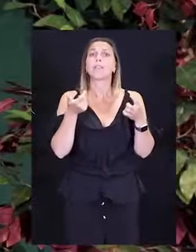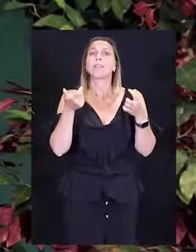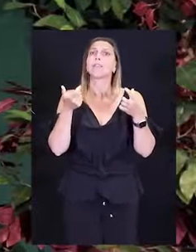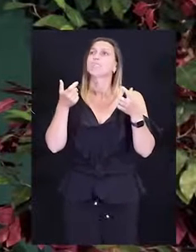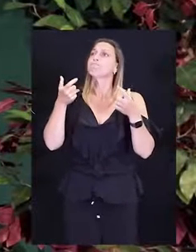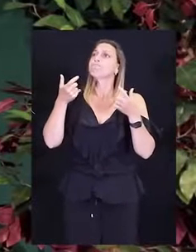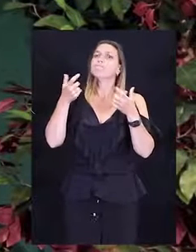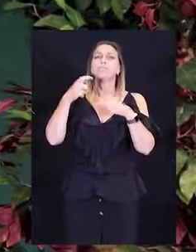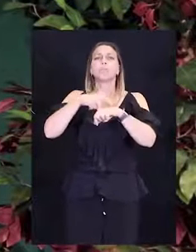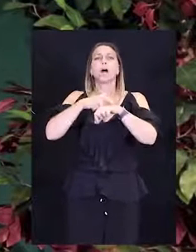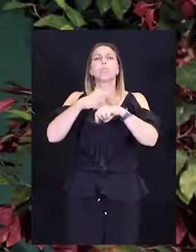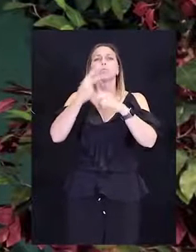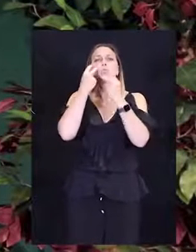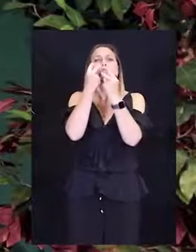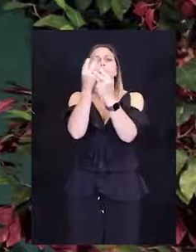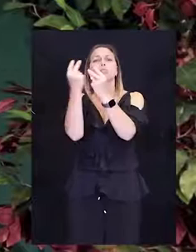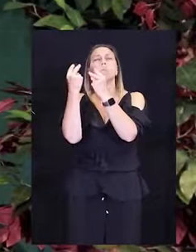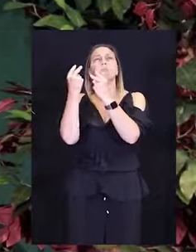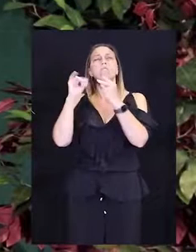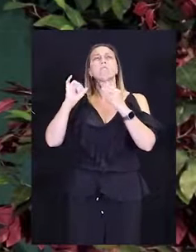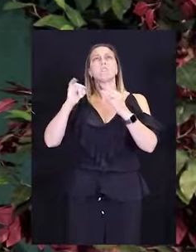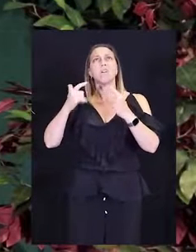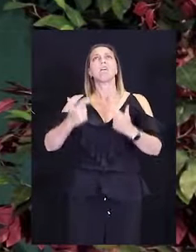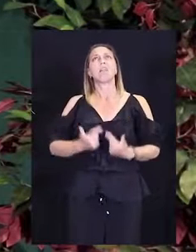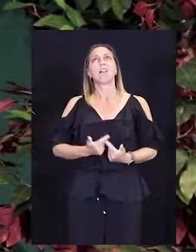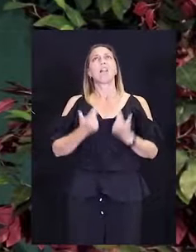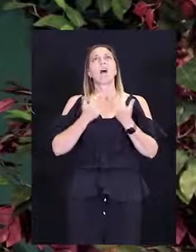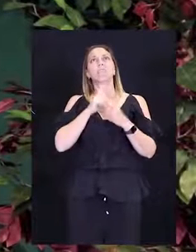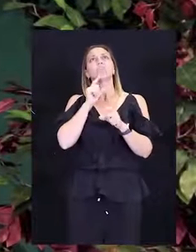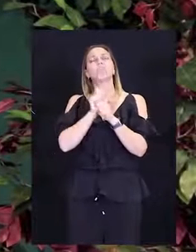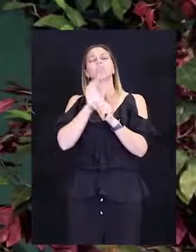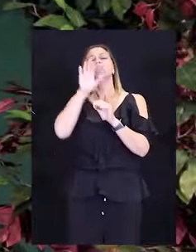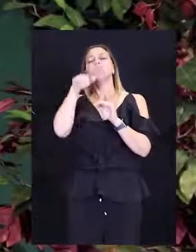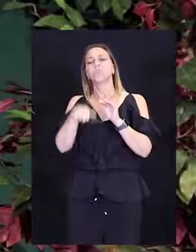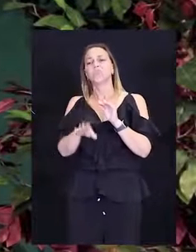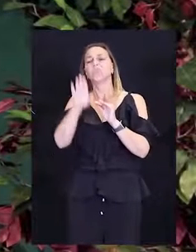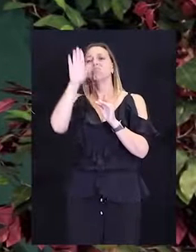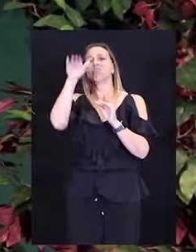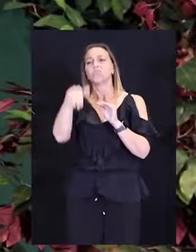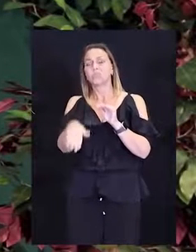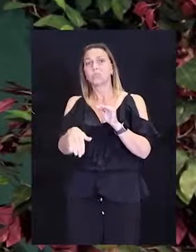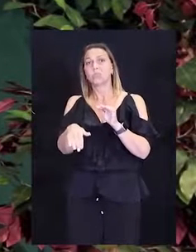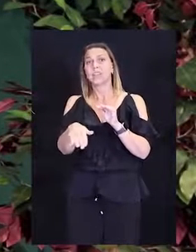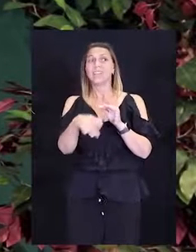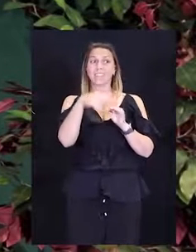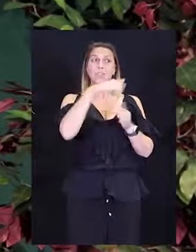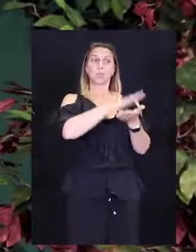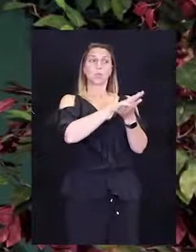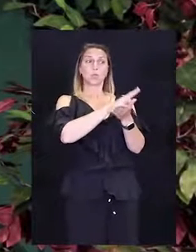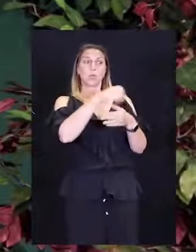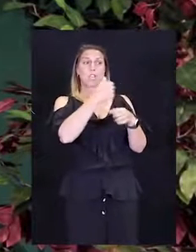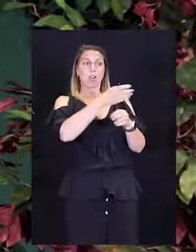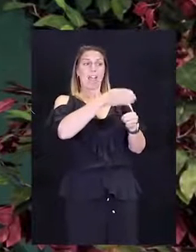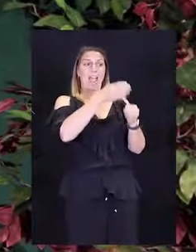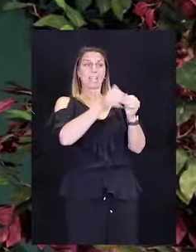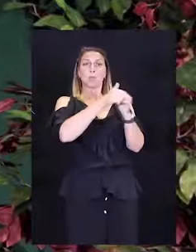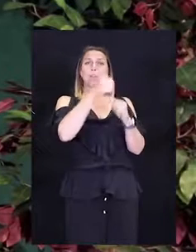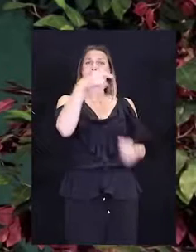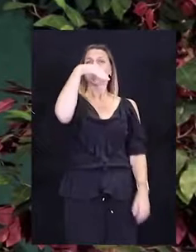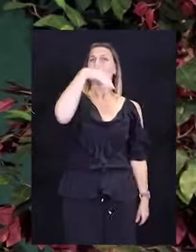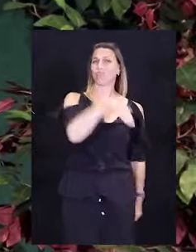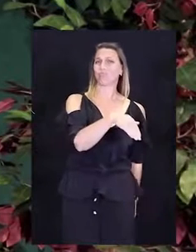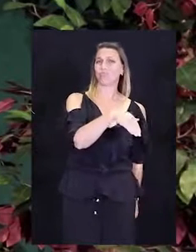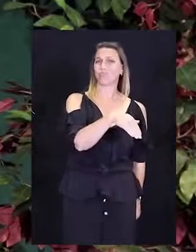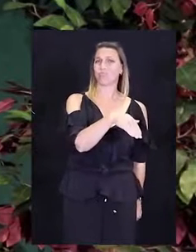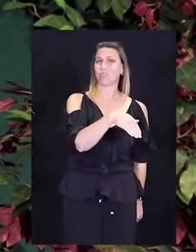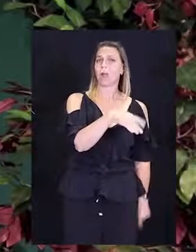life has its ups and its downs. And while this school year ended on a down note, don't forget all the good times